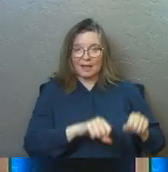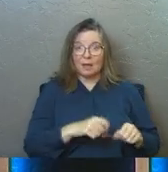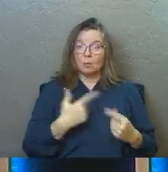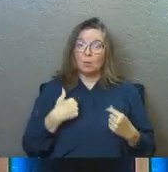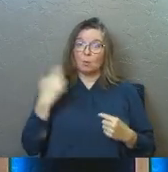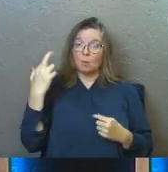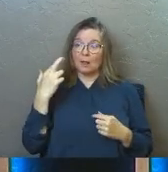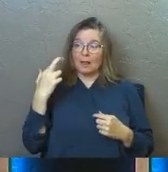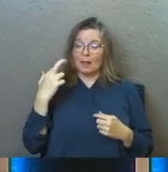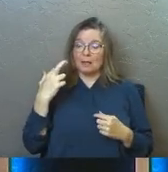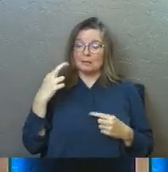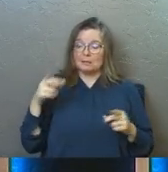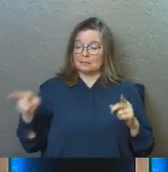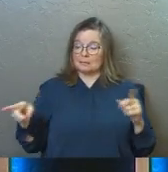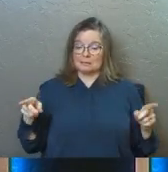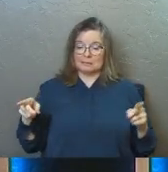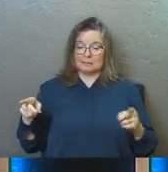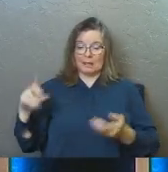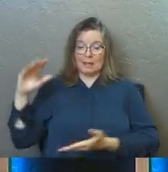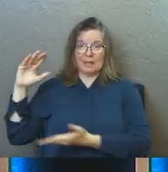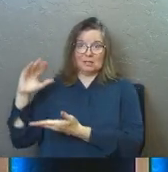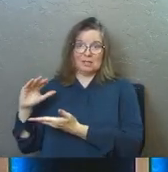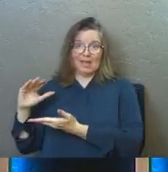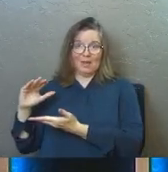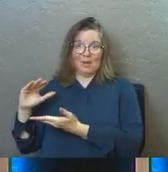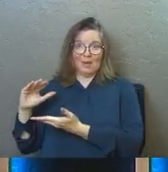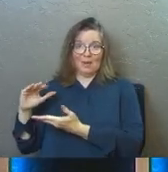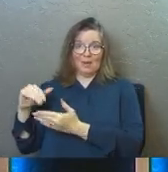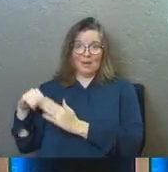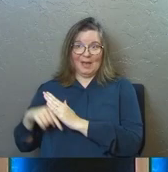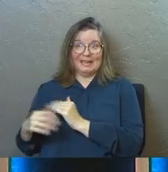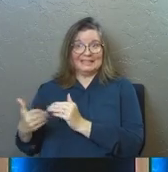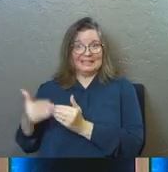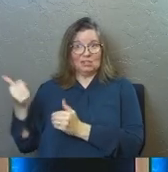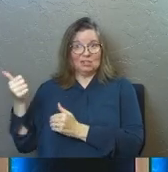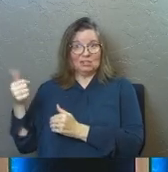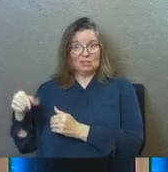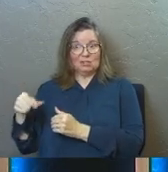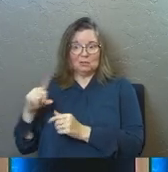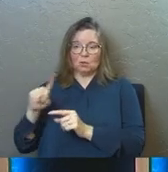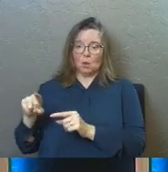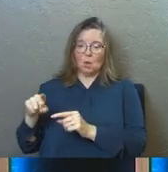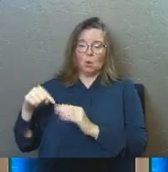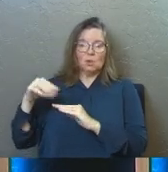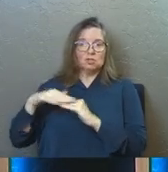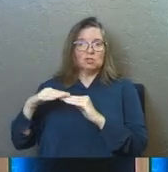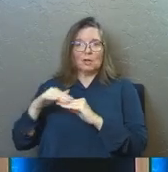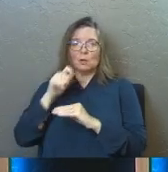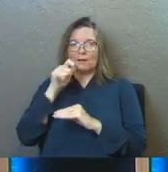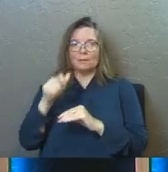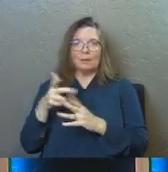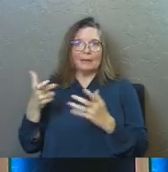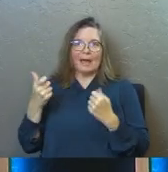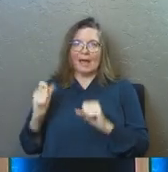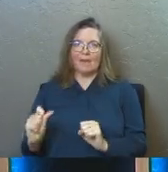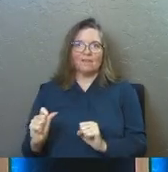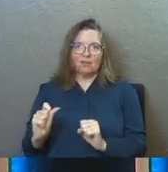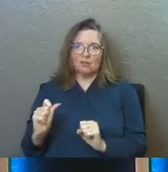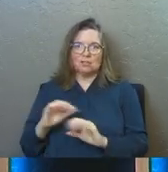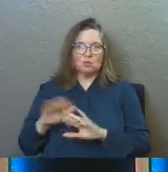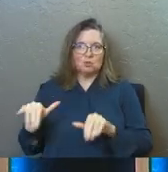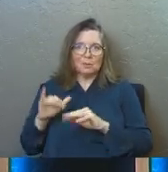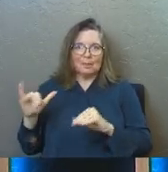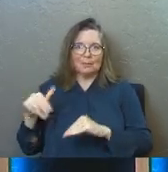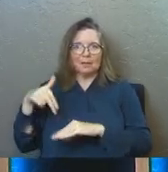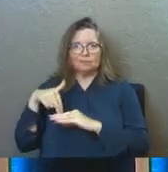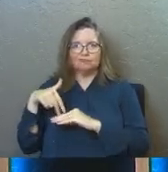we came to realize is the shallow end is easier, right? You can go to the shallow end and you don't have to put as much effort swimming